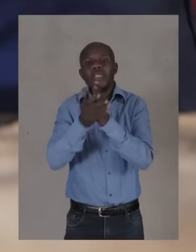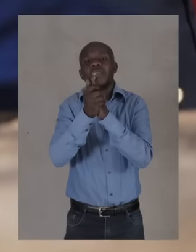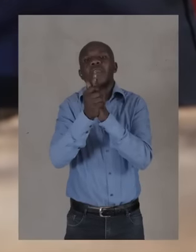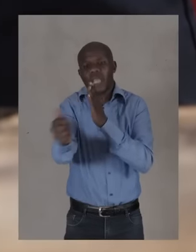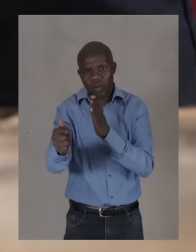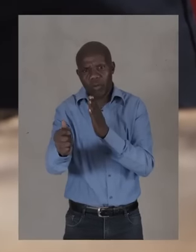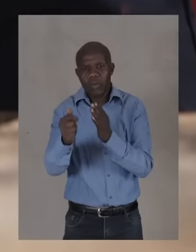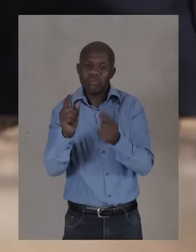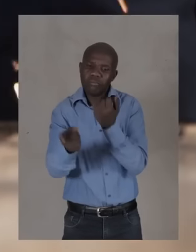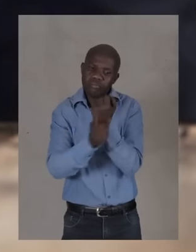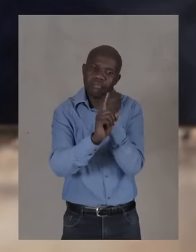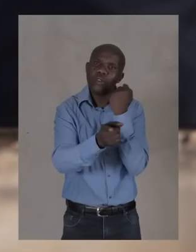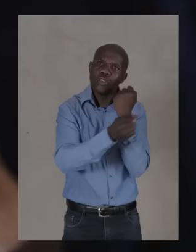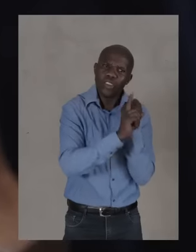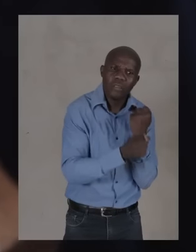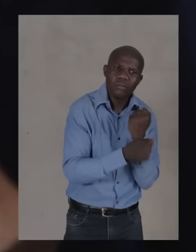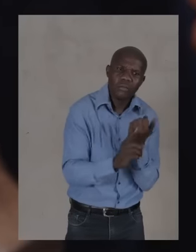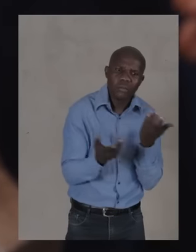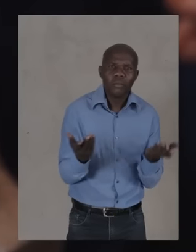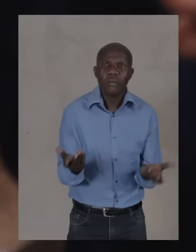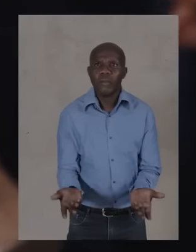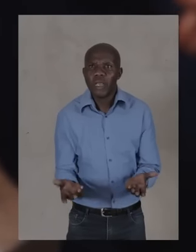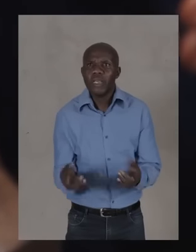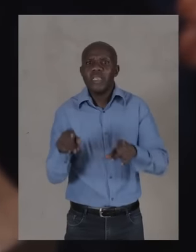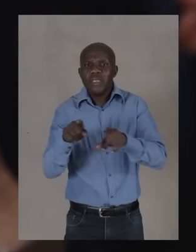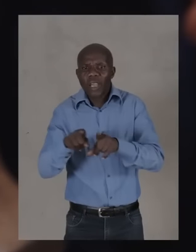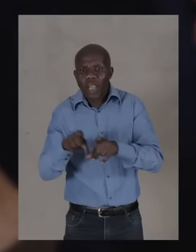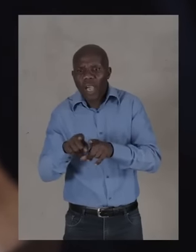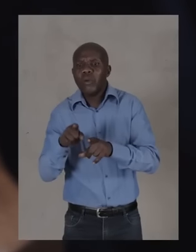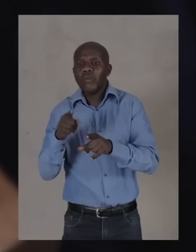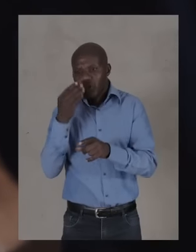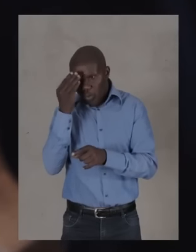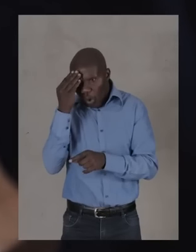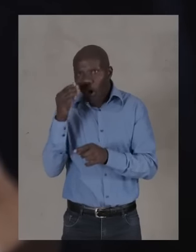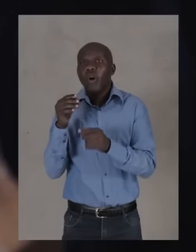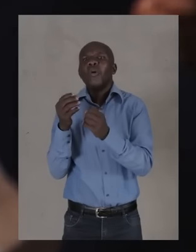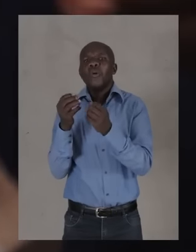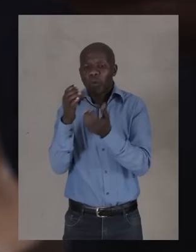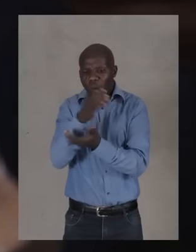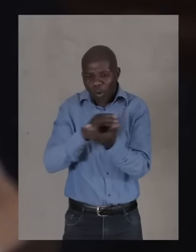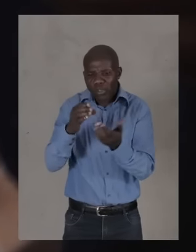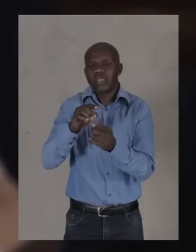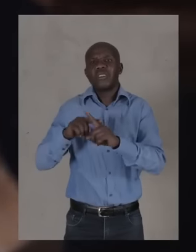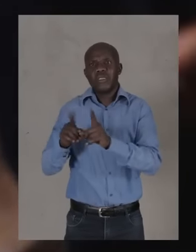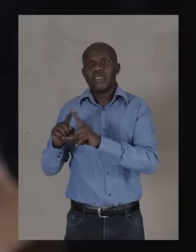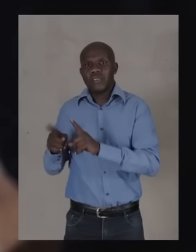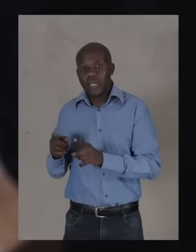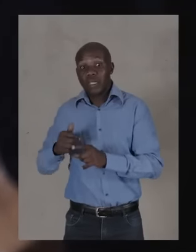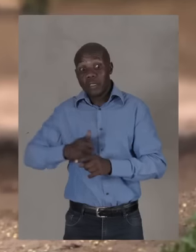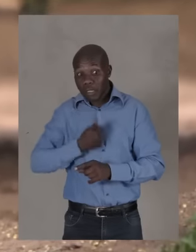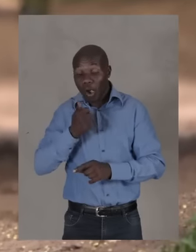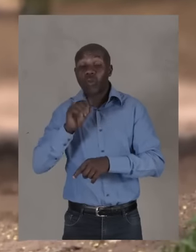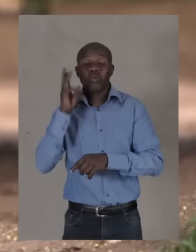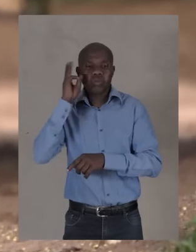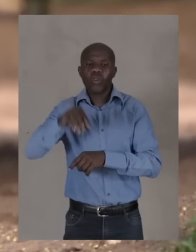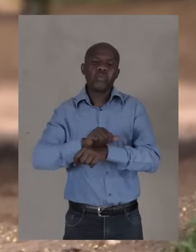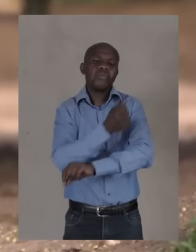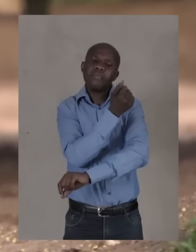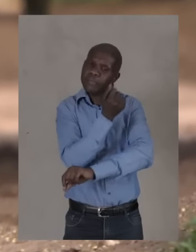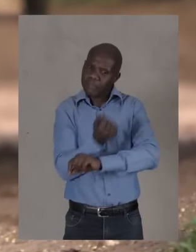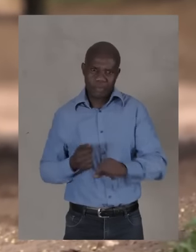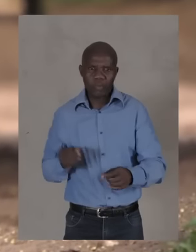and welding, even bending metals itself, channels, whatsoever. That's a course about it. I'll try